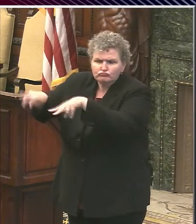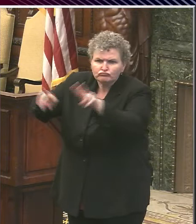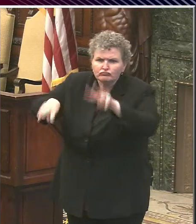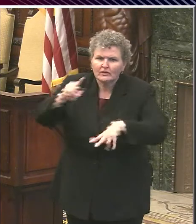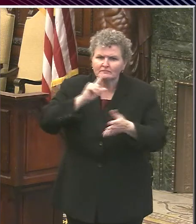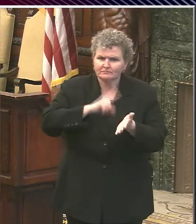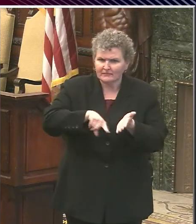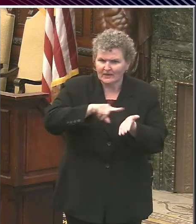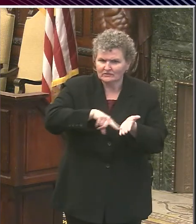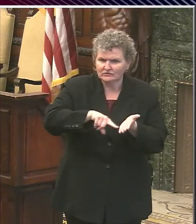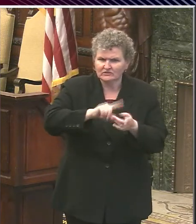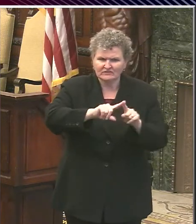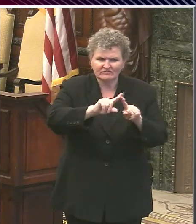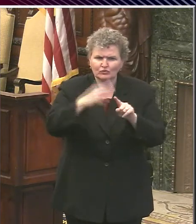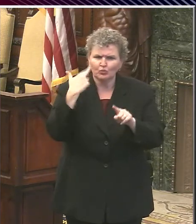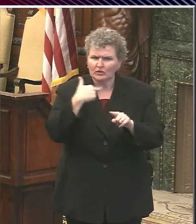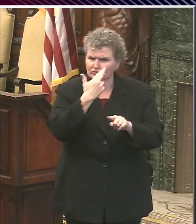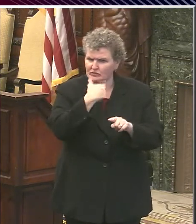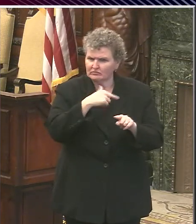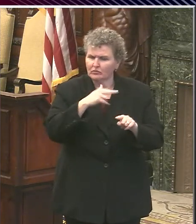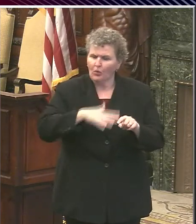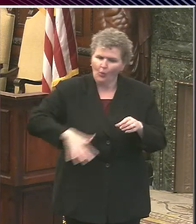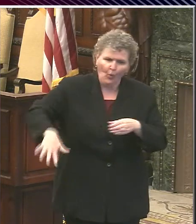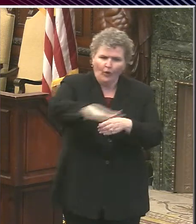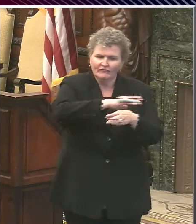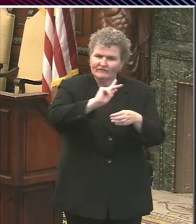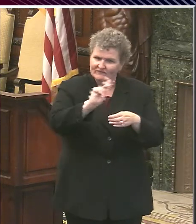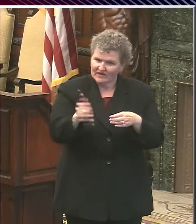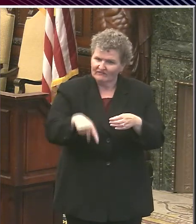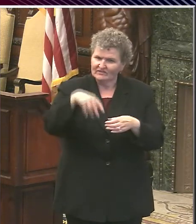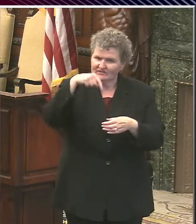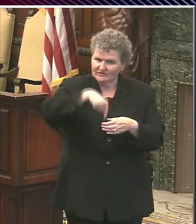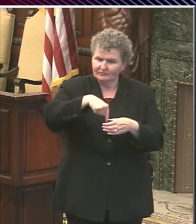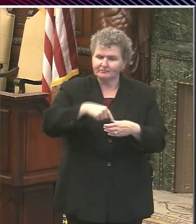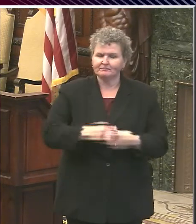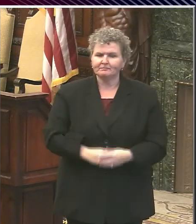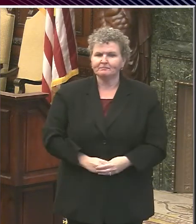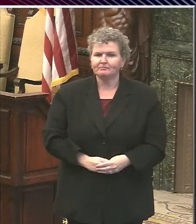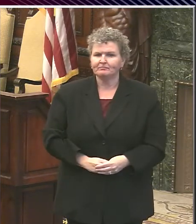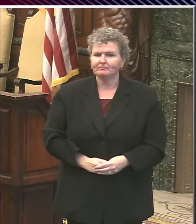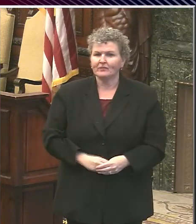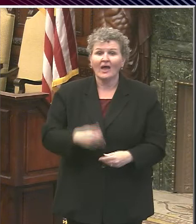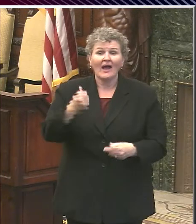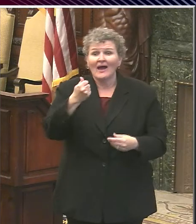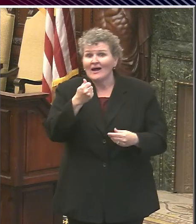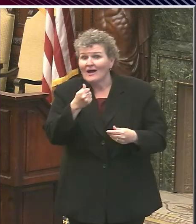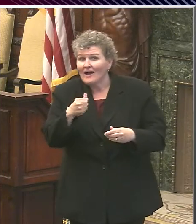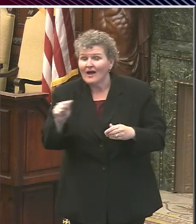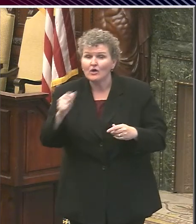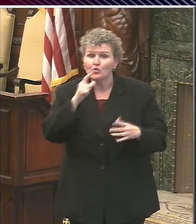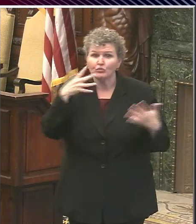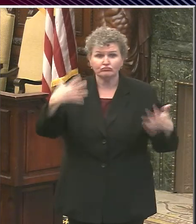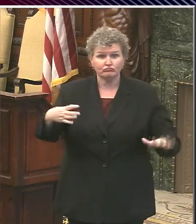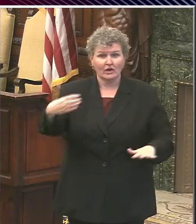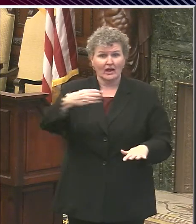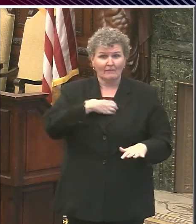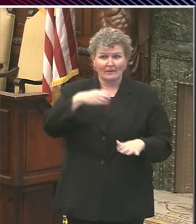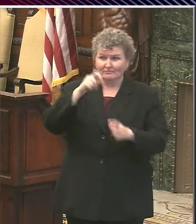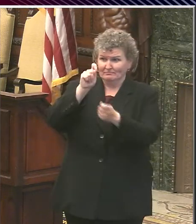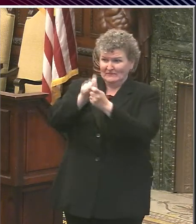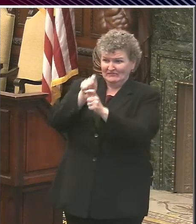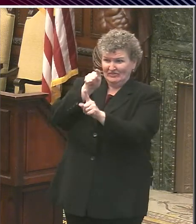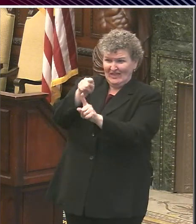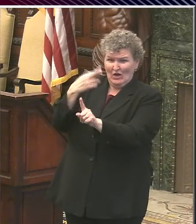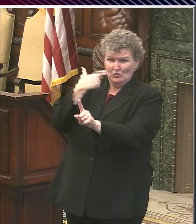basis of all restaurants in the city, and they will continue to do that. Then anybody who has a complaint about a restaurant, whether it's a